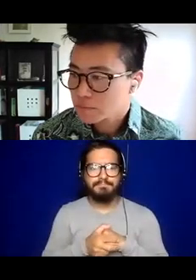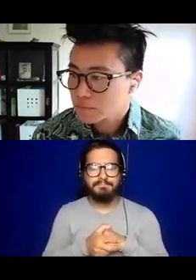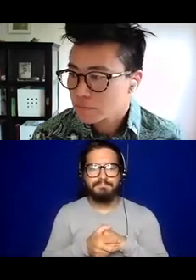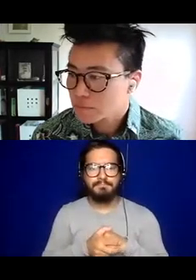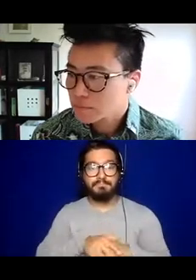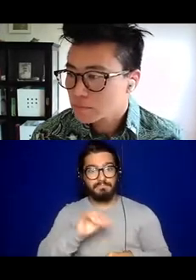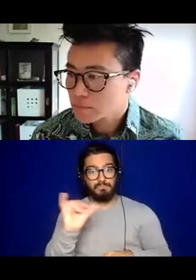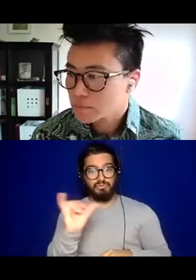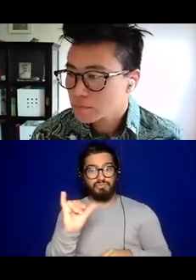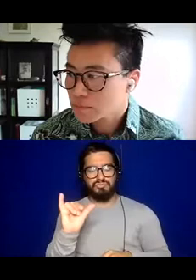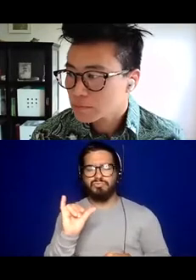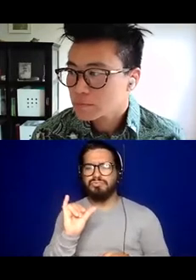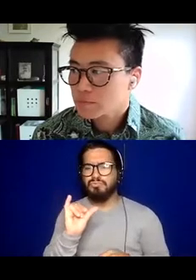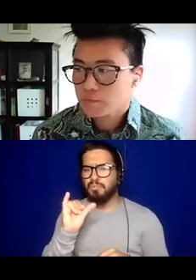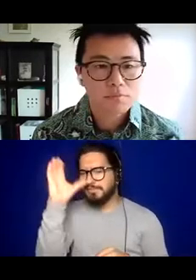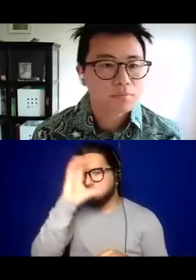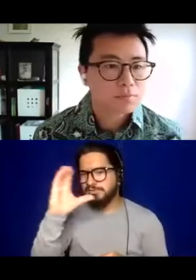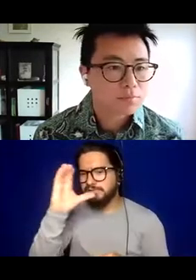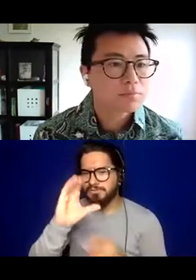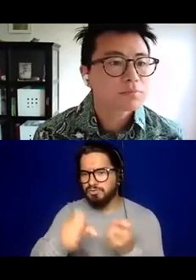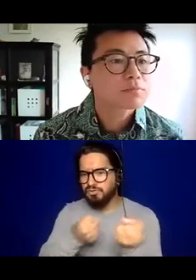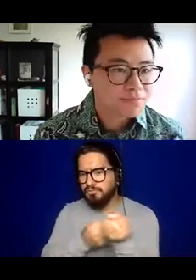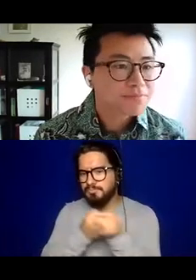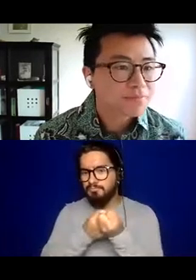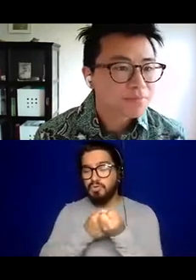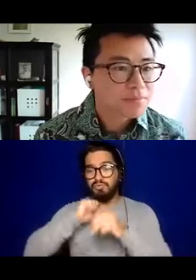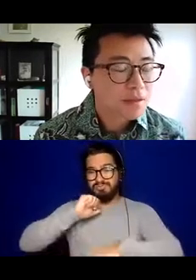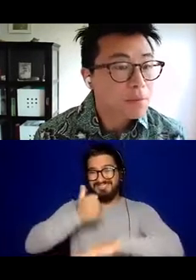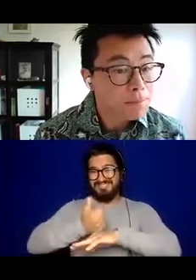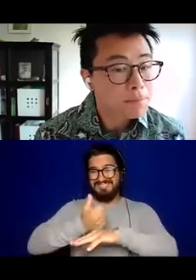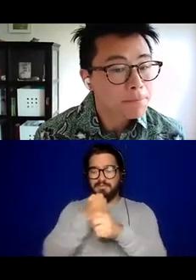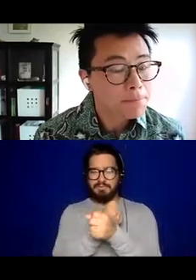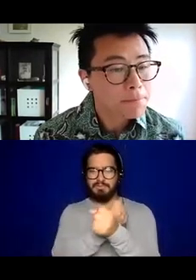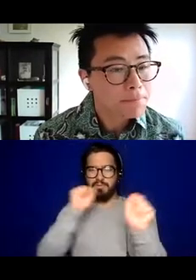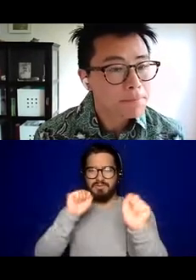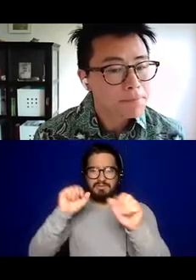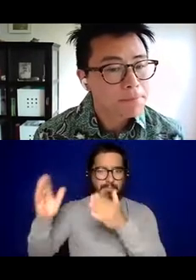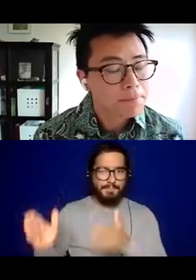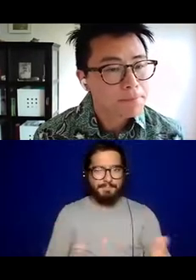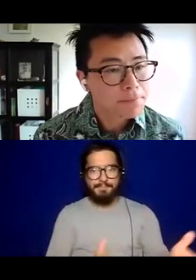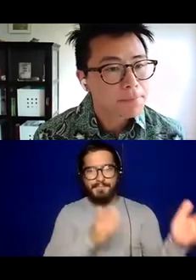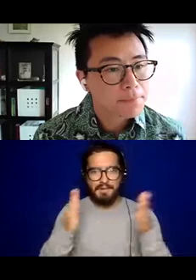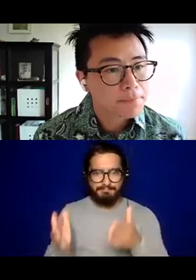would seek support to create a security plan to rethink,